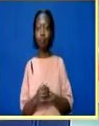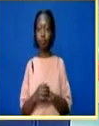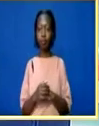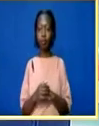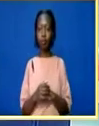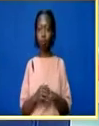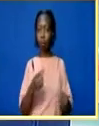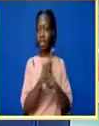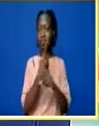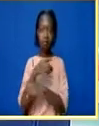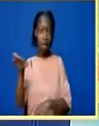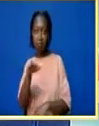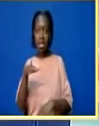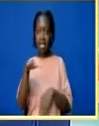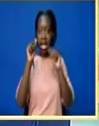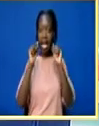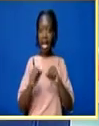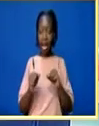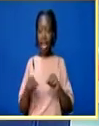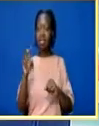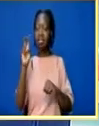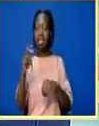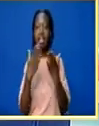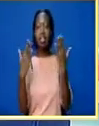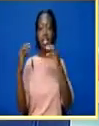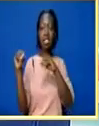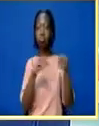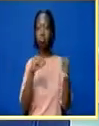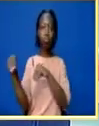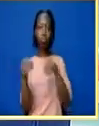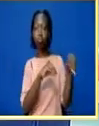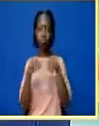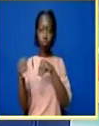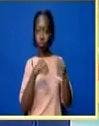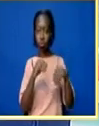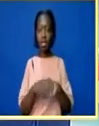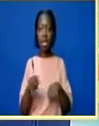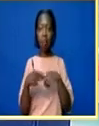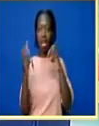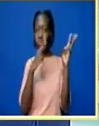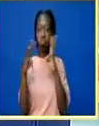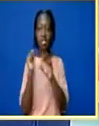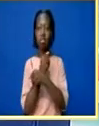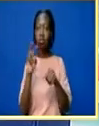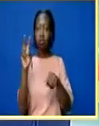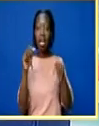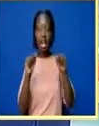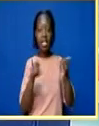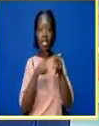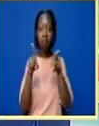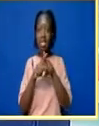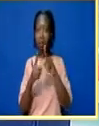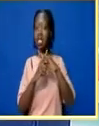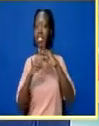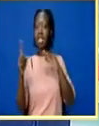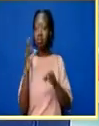point. You can literally see it move. You can see it coming. Yeah, you can see it move like from this place to the other. So literally, you can even yes. run away from it? Yes, you